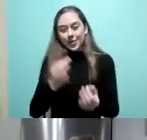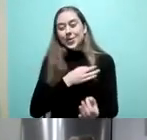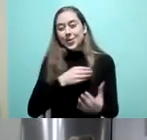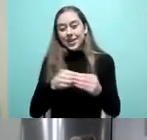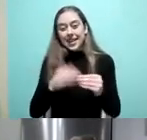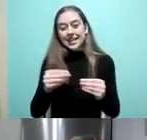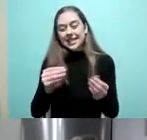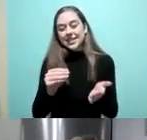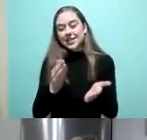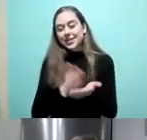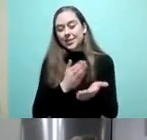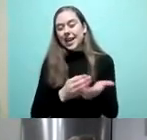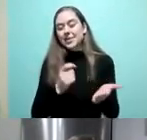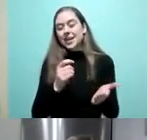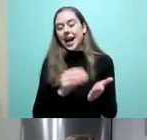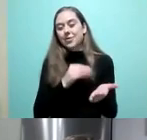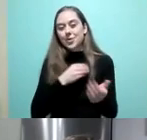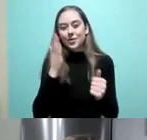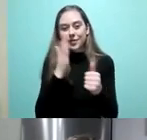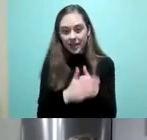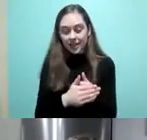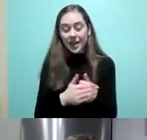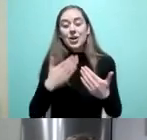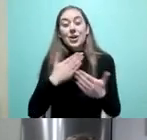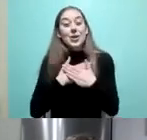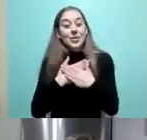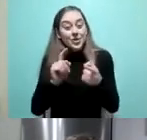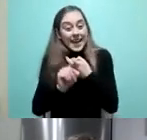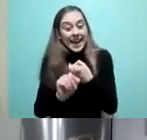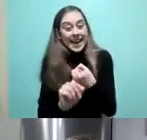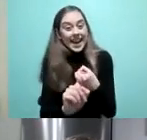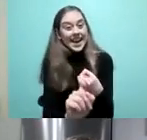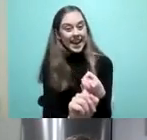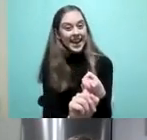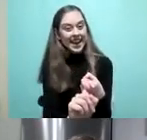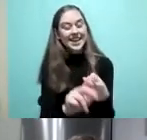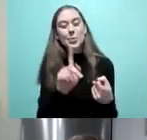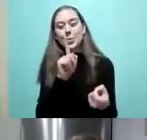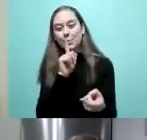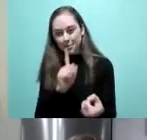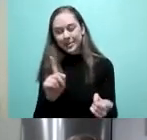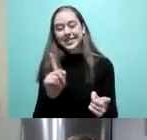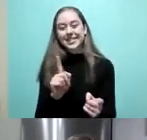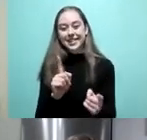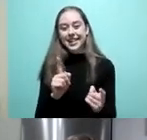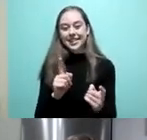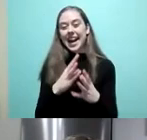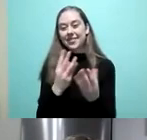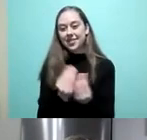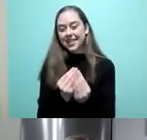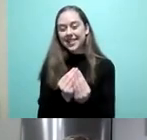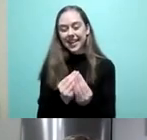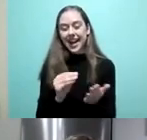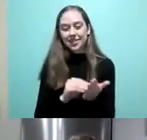eventually, and we'd love to stay with you, period. Like, but everything has to come. You